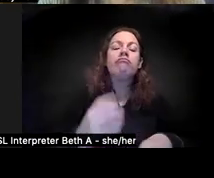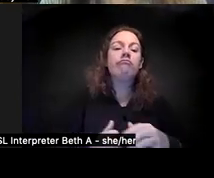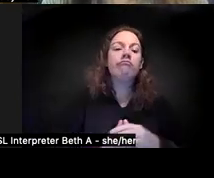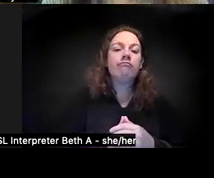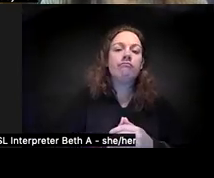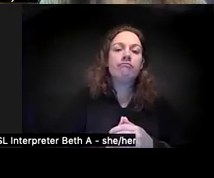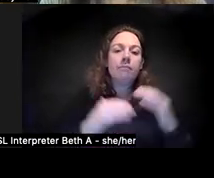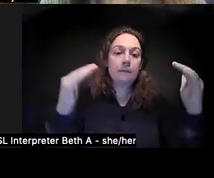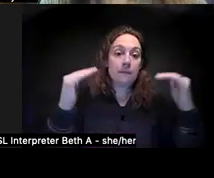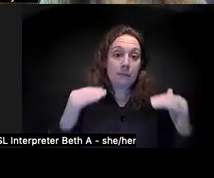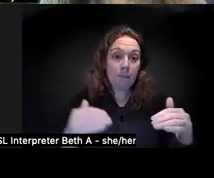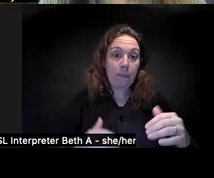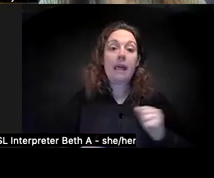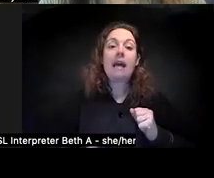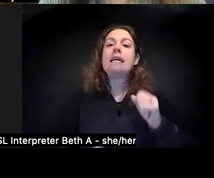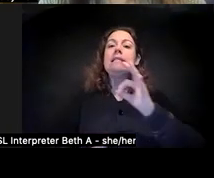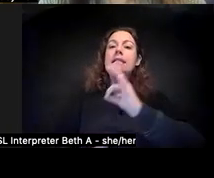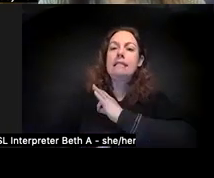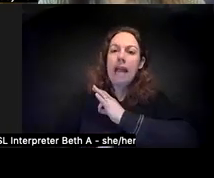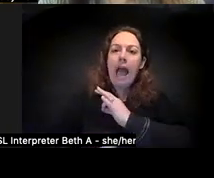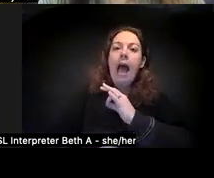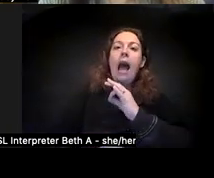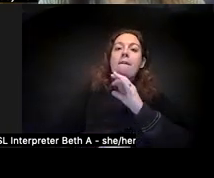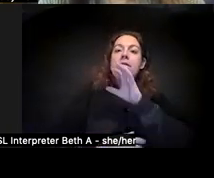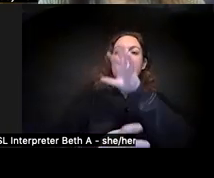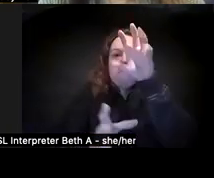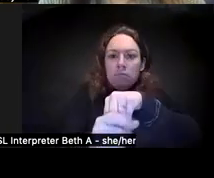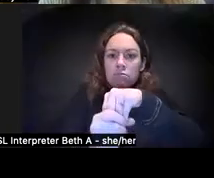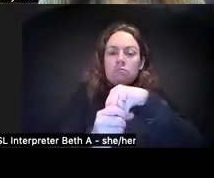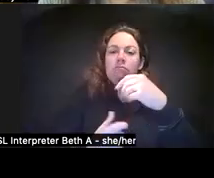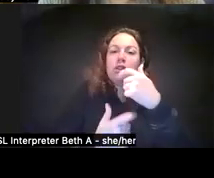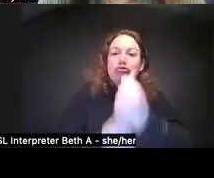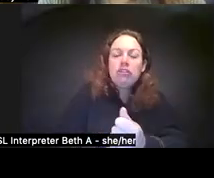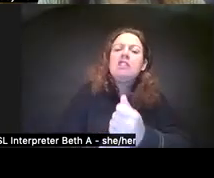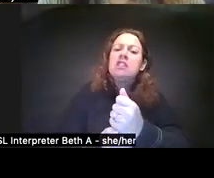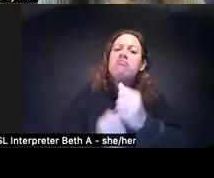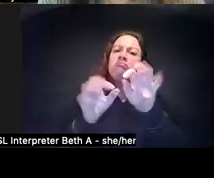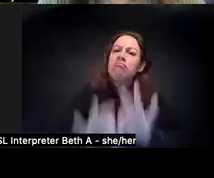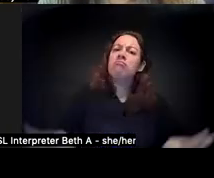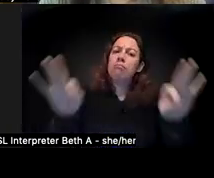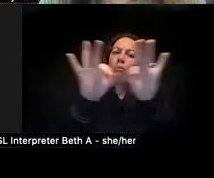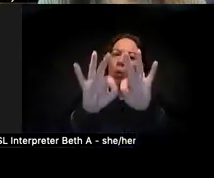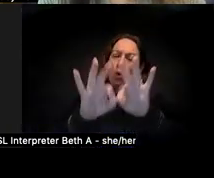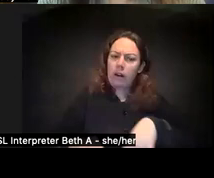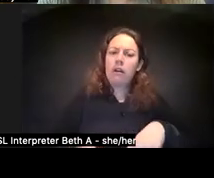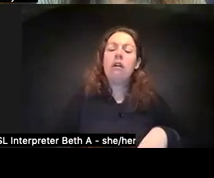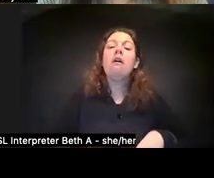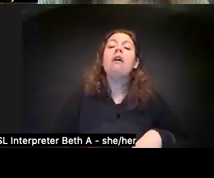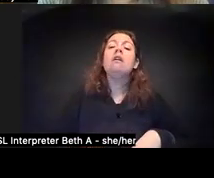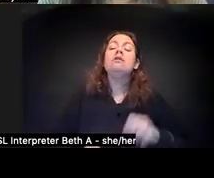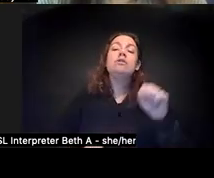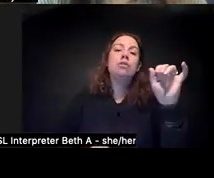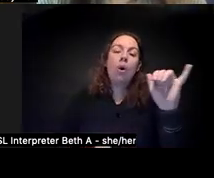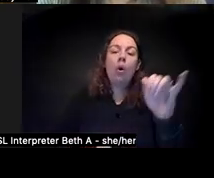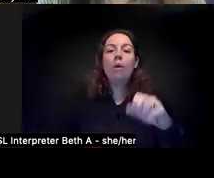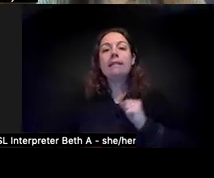Staff buy-in is critical, and frontline staff interact directly with the public. So it's important